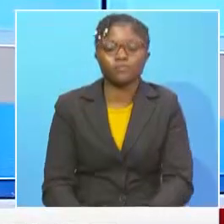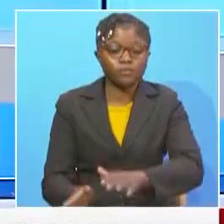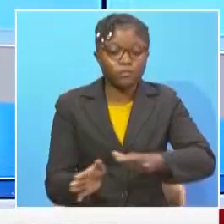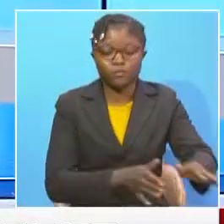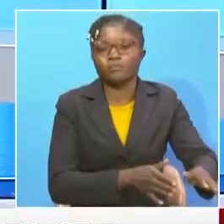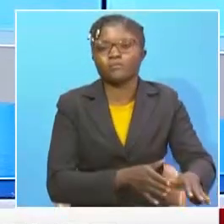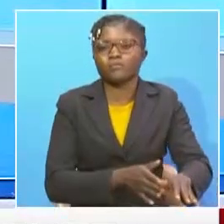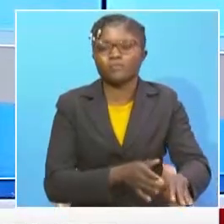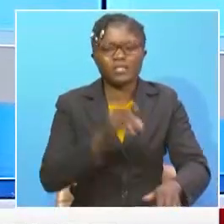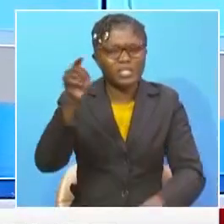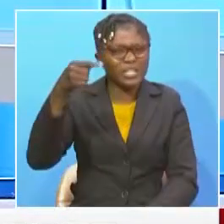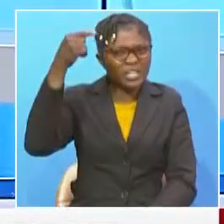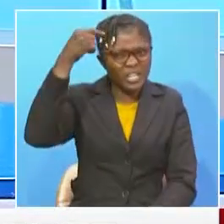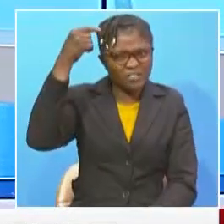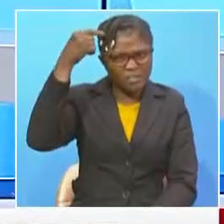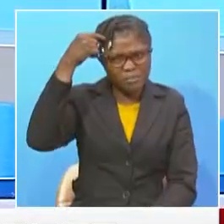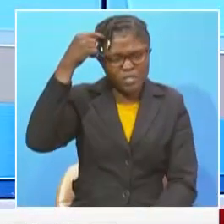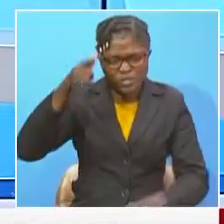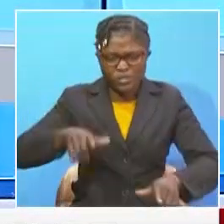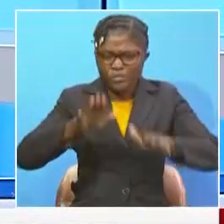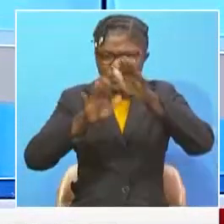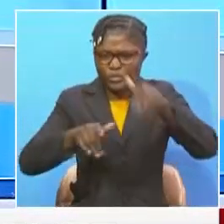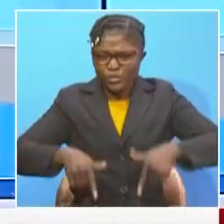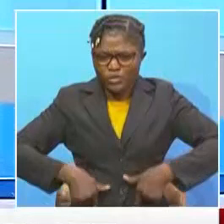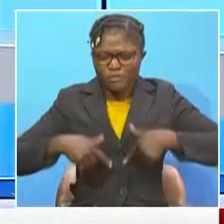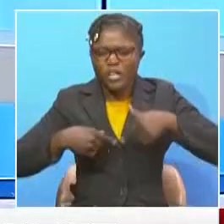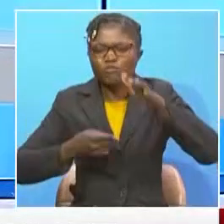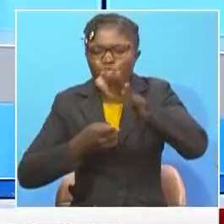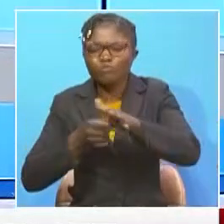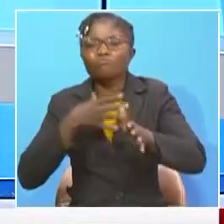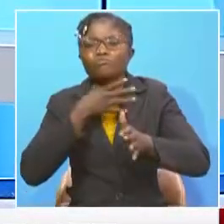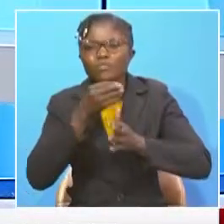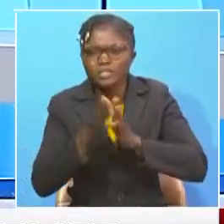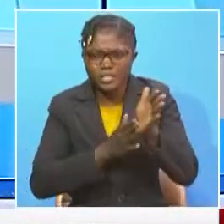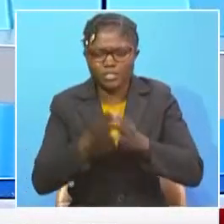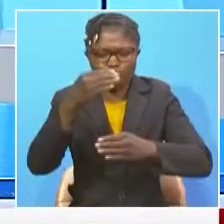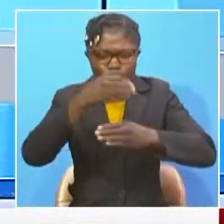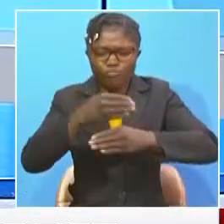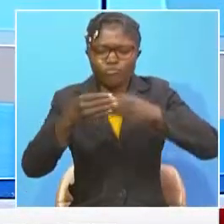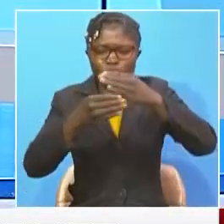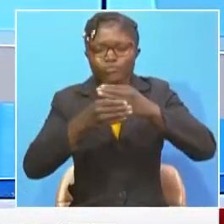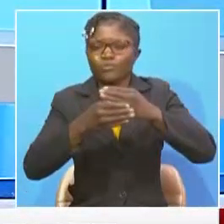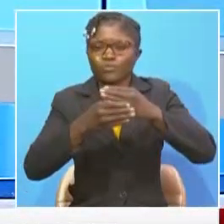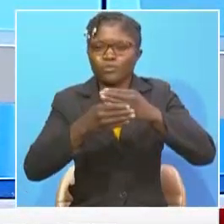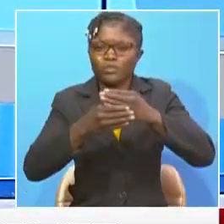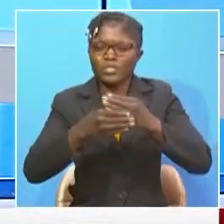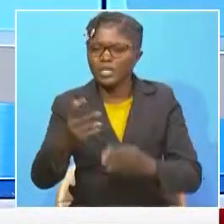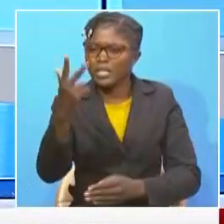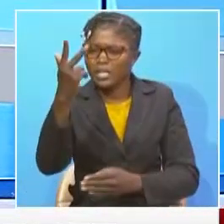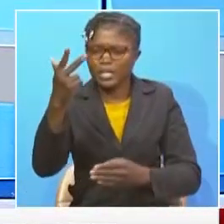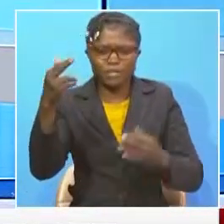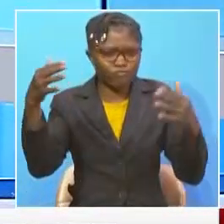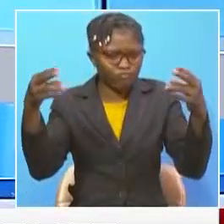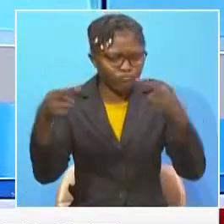non-government organization, Fountain of Life, has expressed interest to construct a 1x3 classroom block at Kabamba